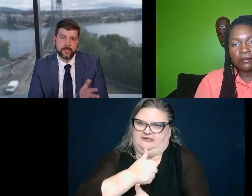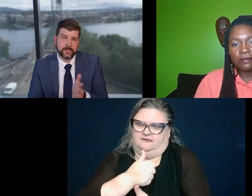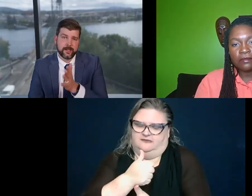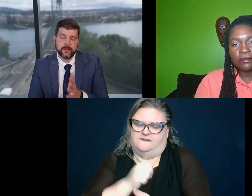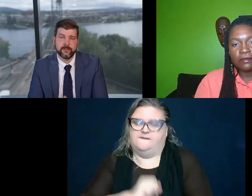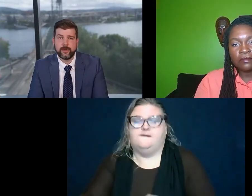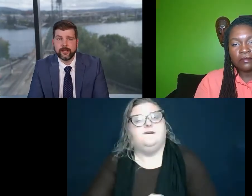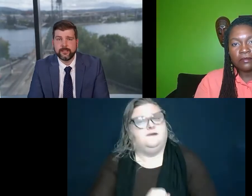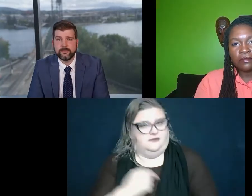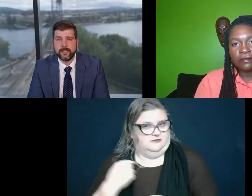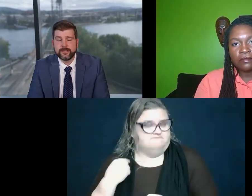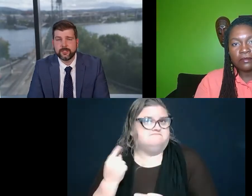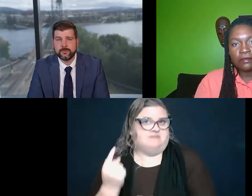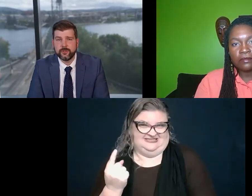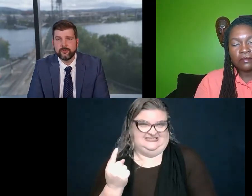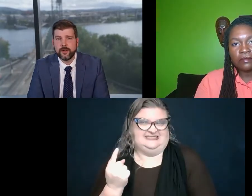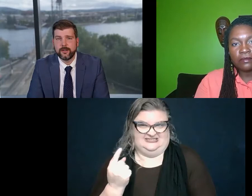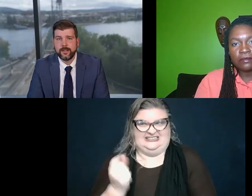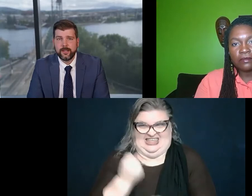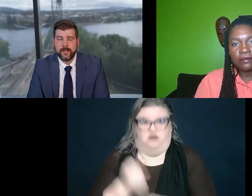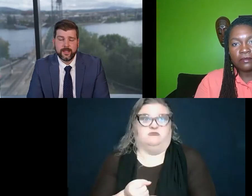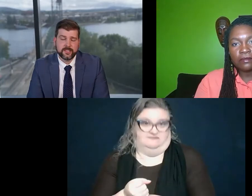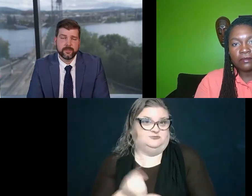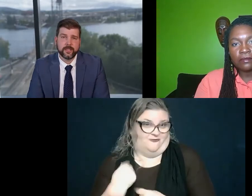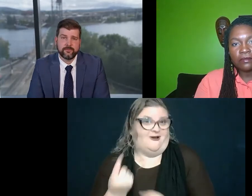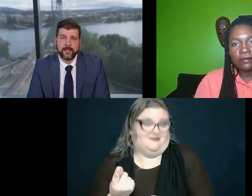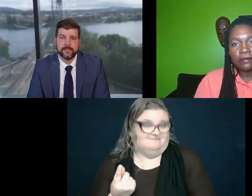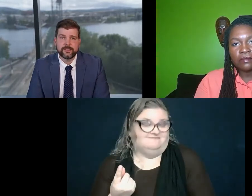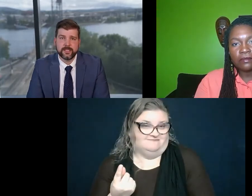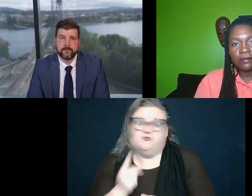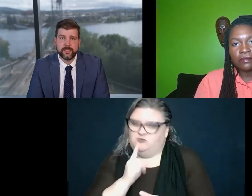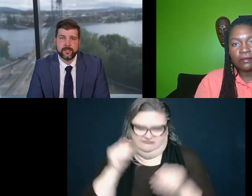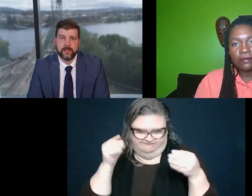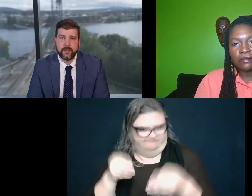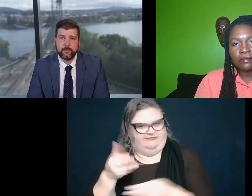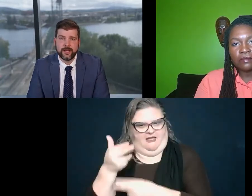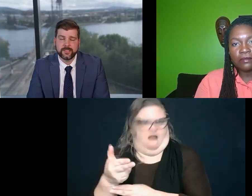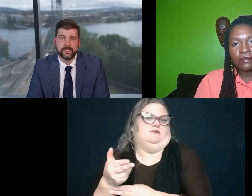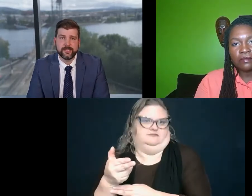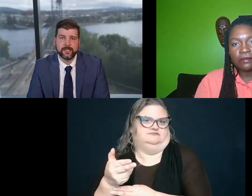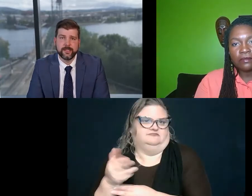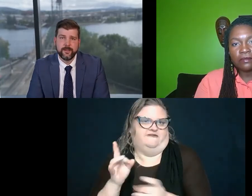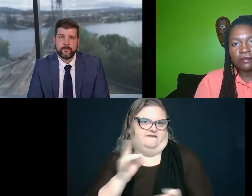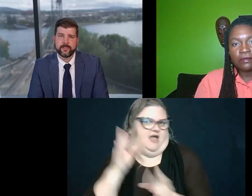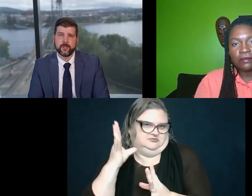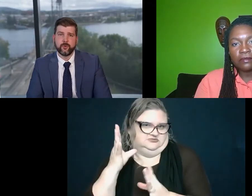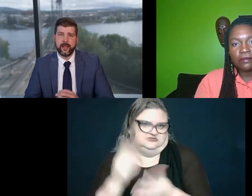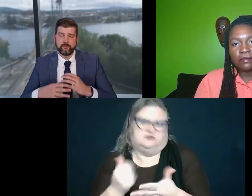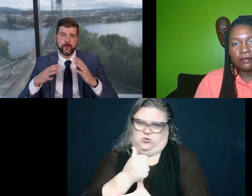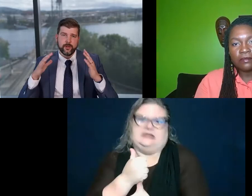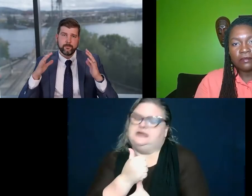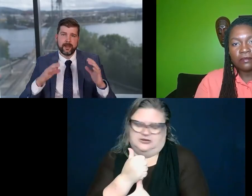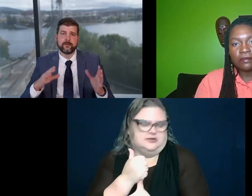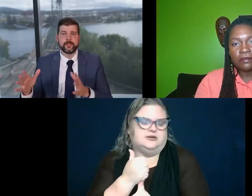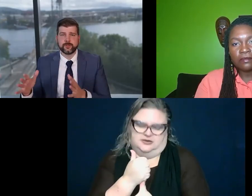the entirety of my term so far has been gun violence, has been a pressing need. And so I've